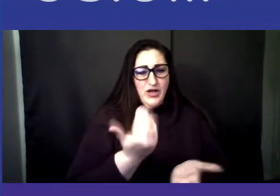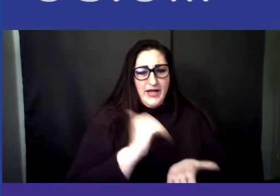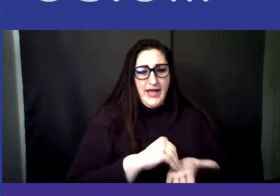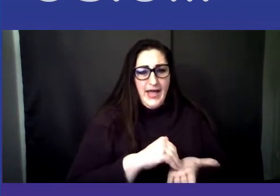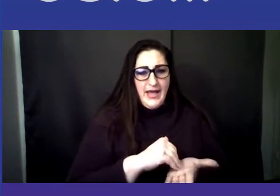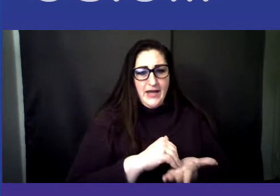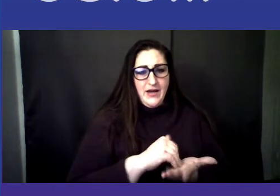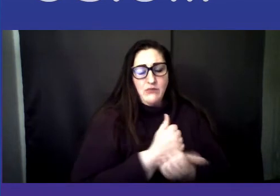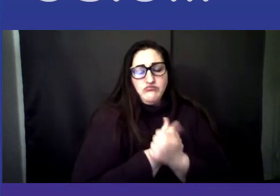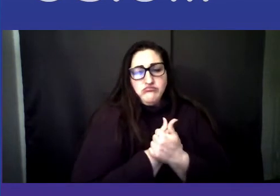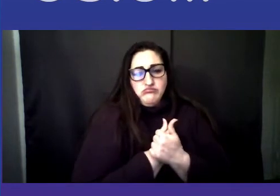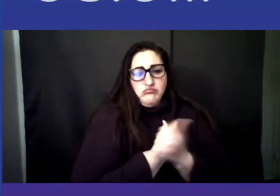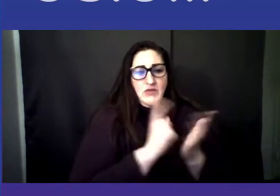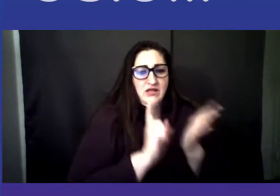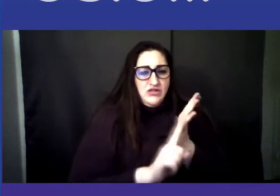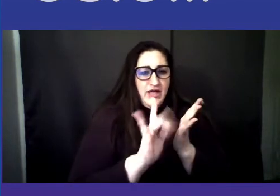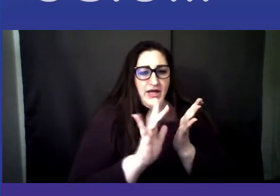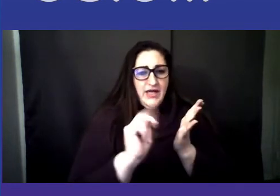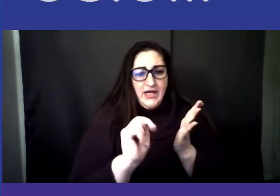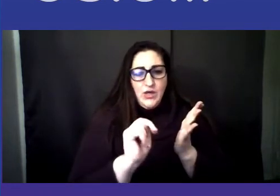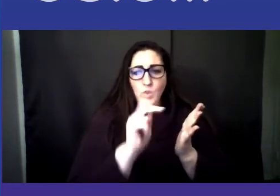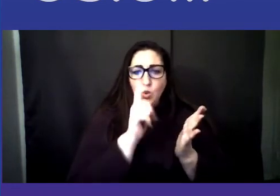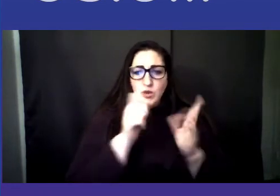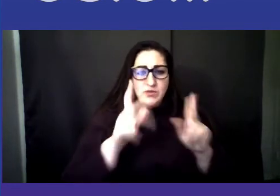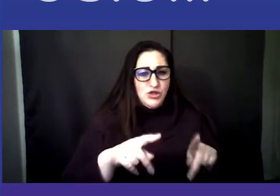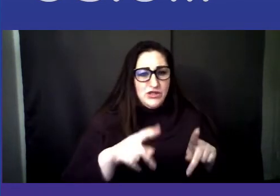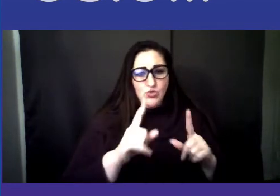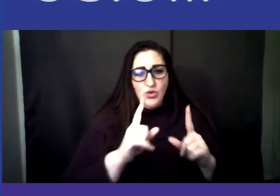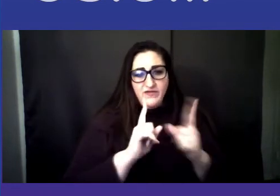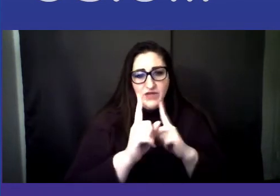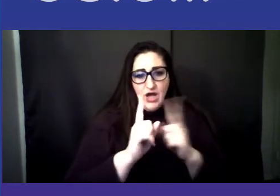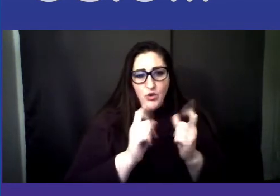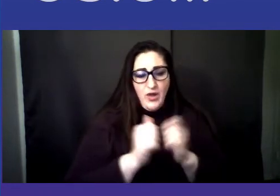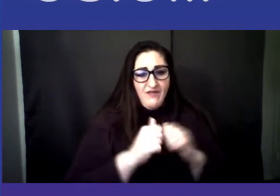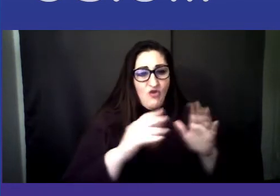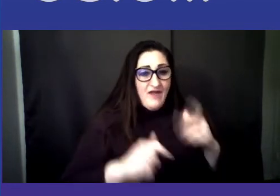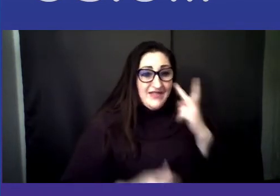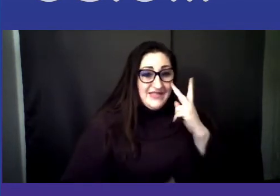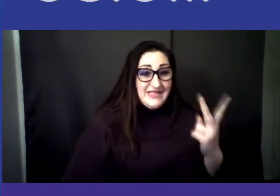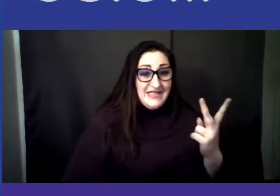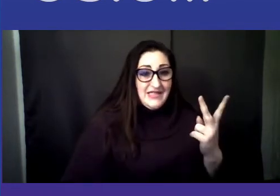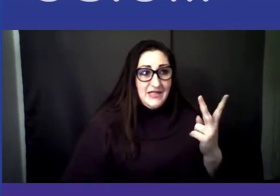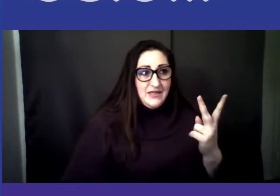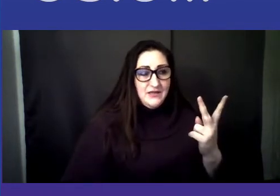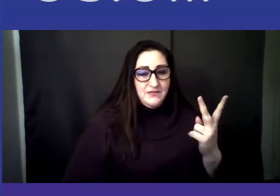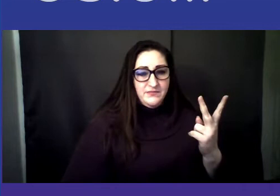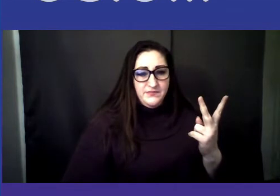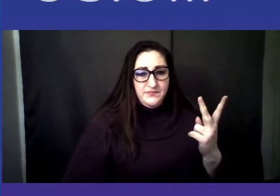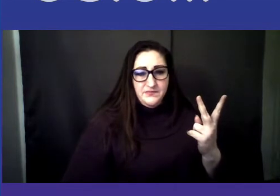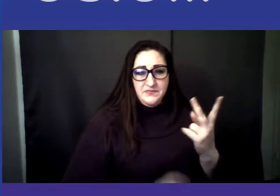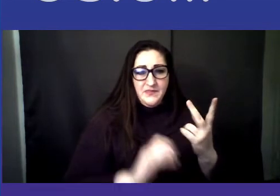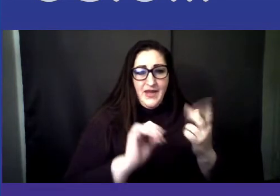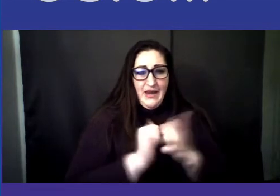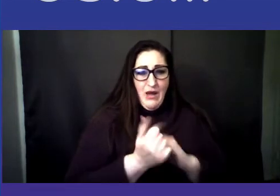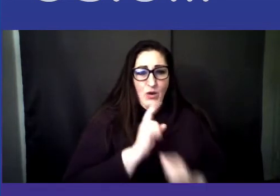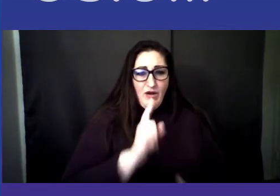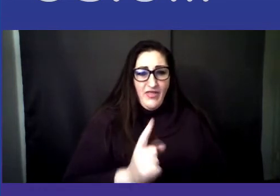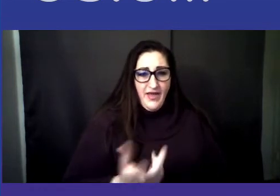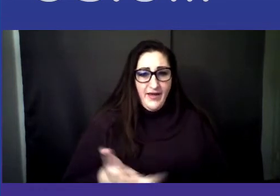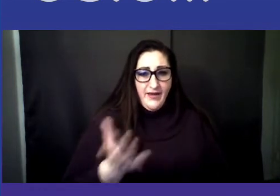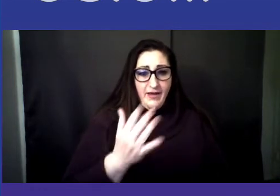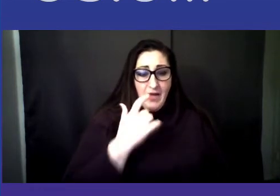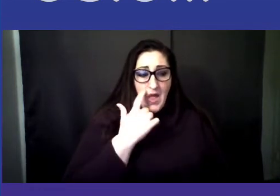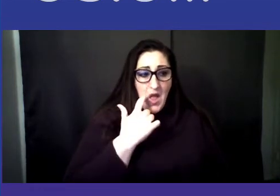like, who's the person you haven't talked to recently or haven't seen, and how are they? And also, how can we